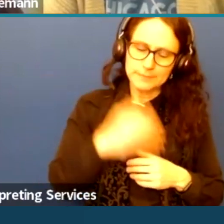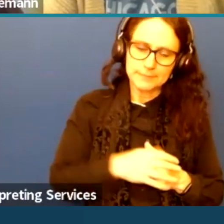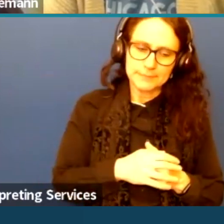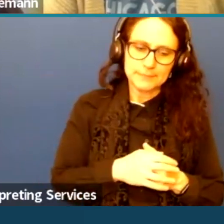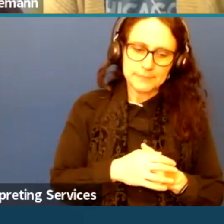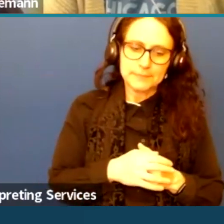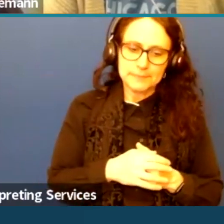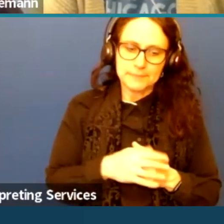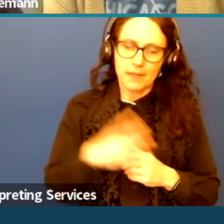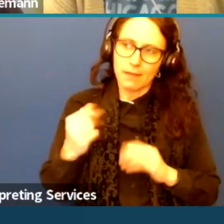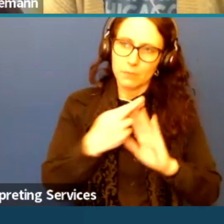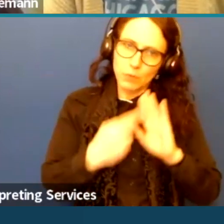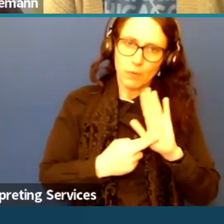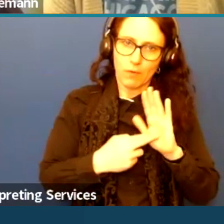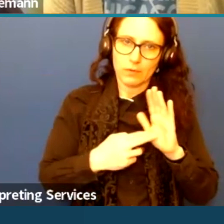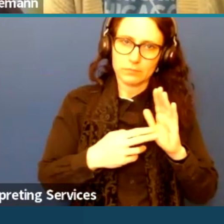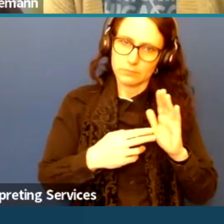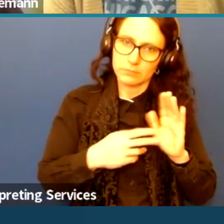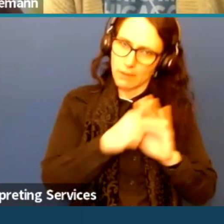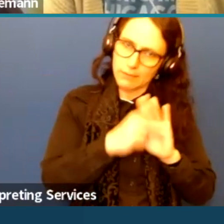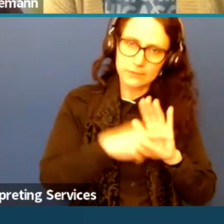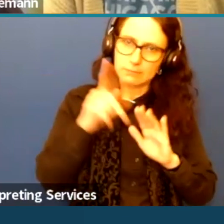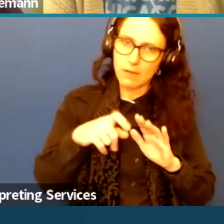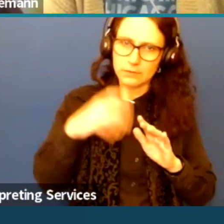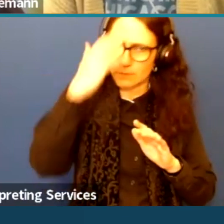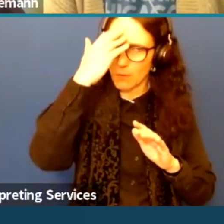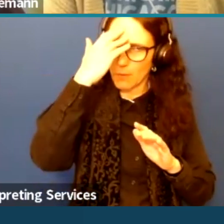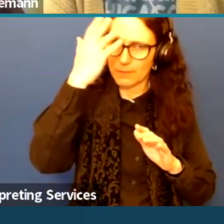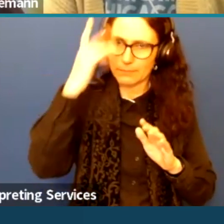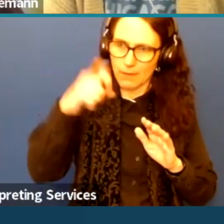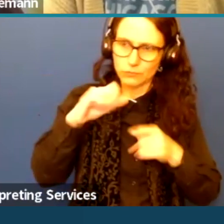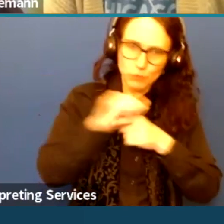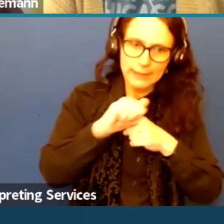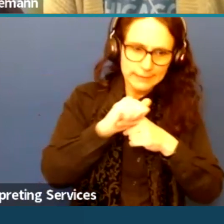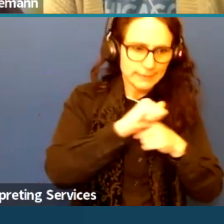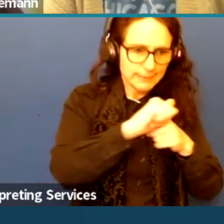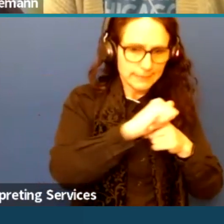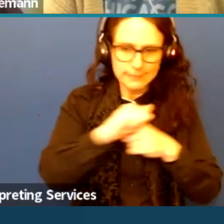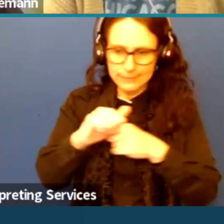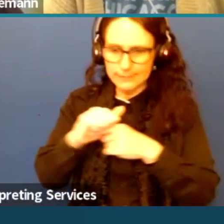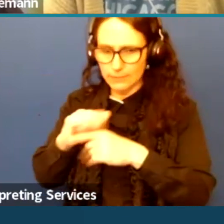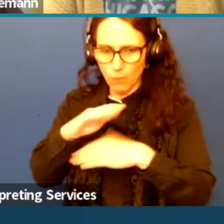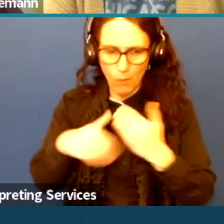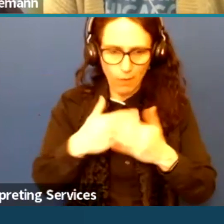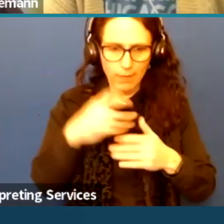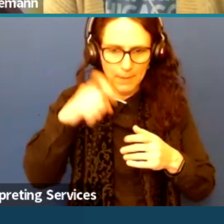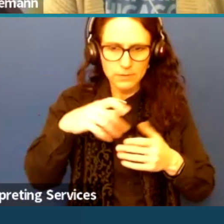the protocol. Have your employees all be on the same